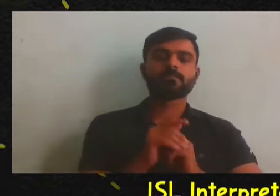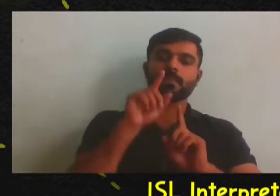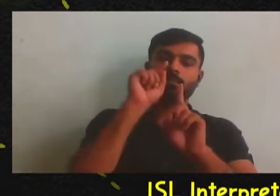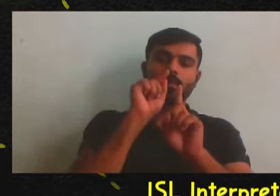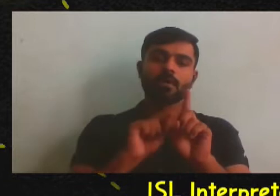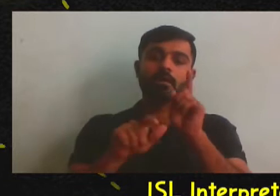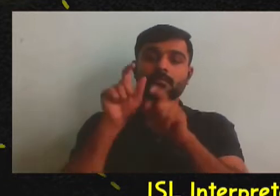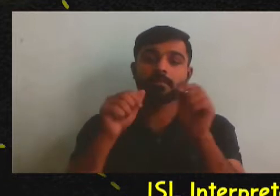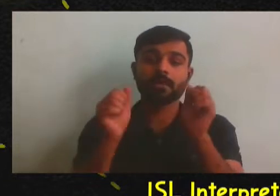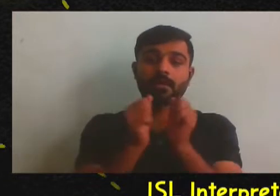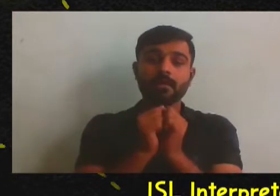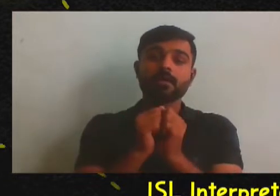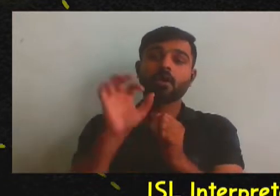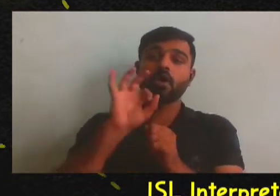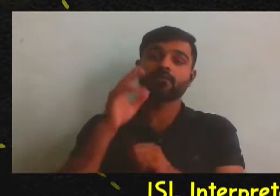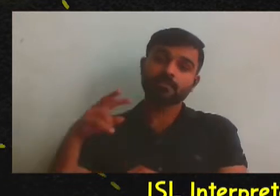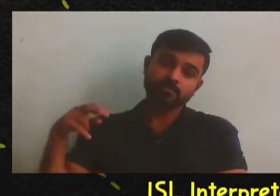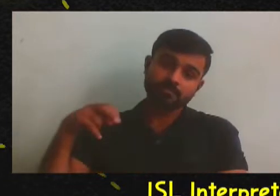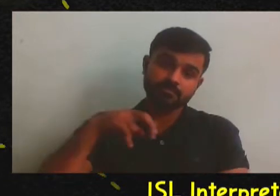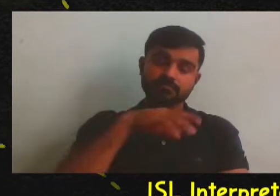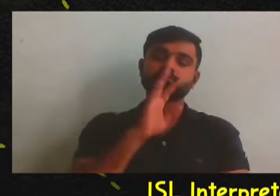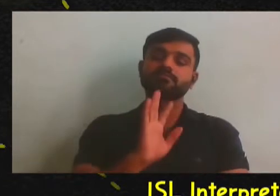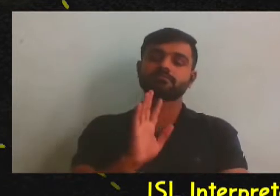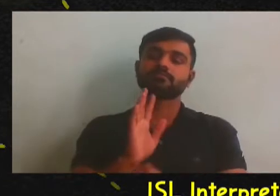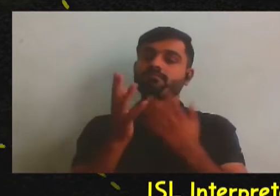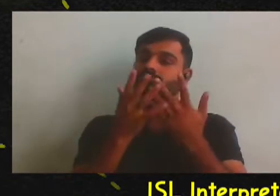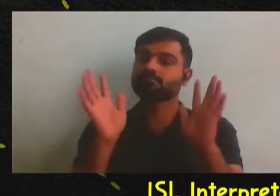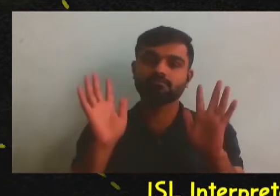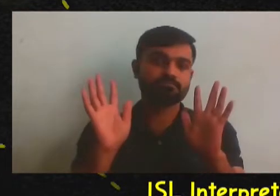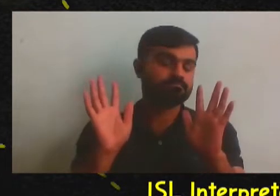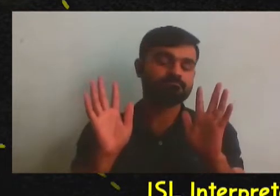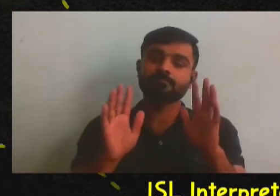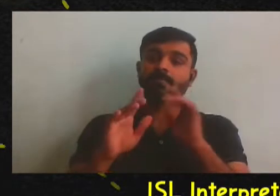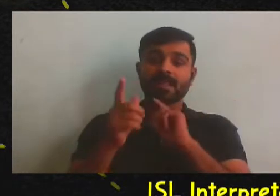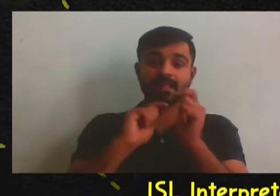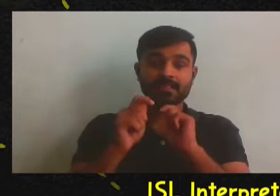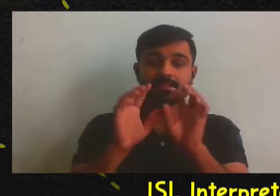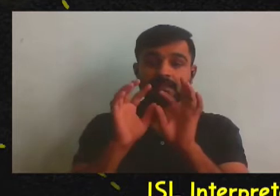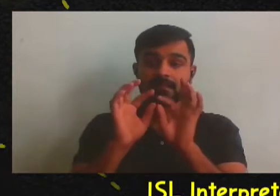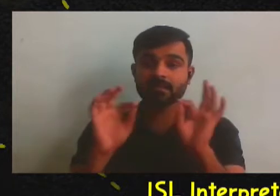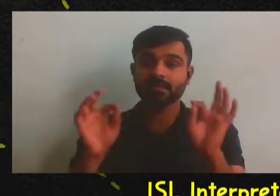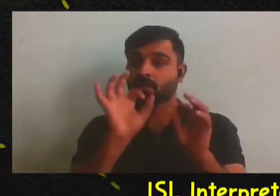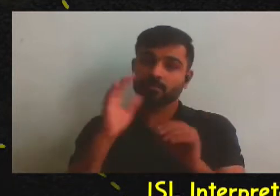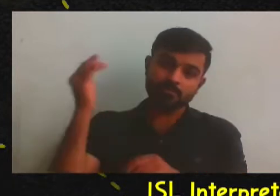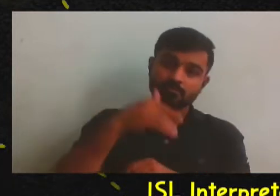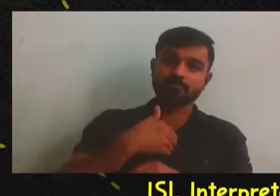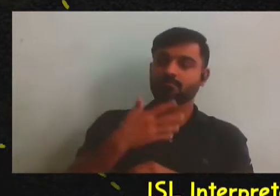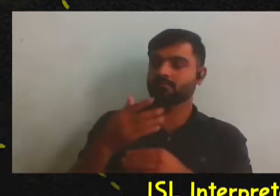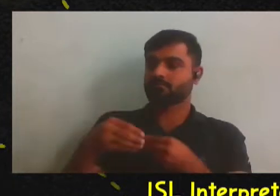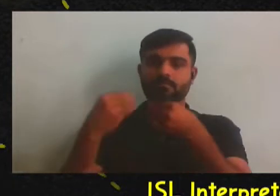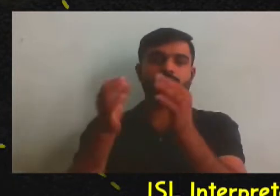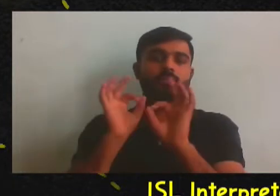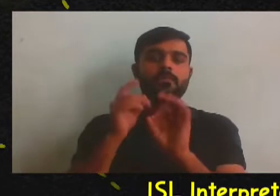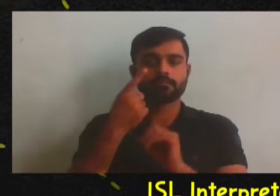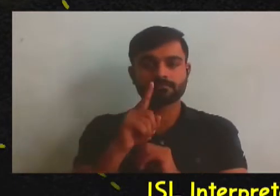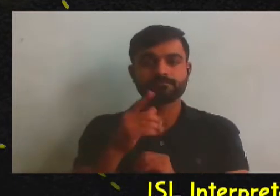can walk into our office and, you know, even the tabloid journalists and police can walk into our office and we don't give a damn, right?